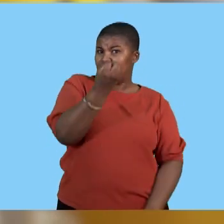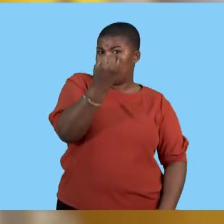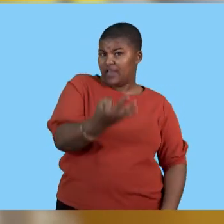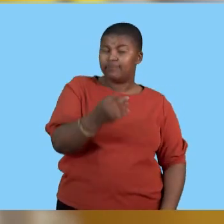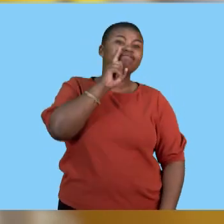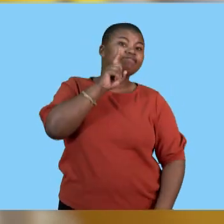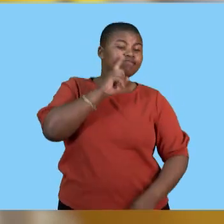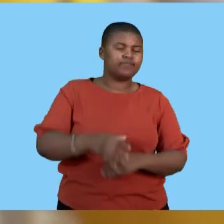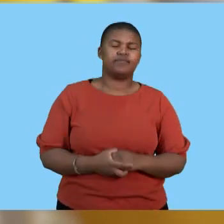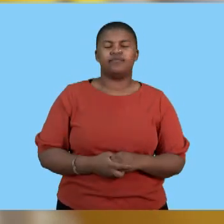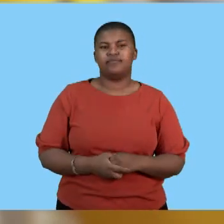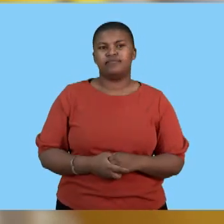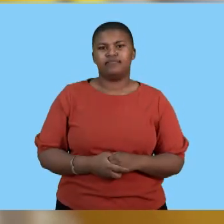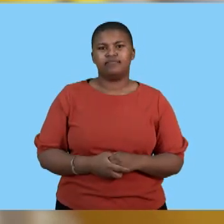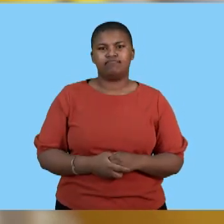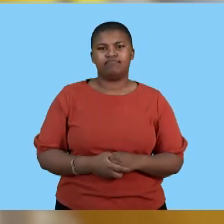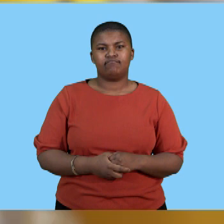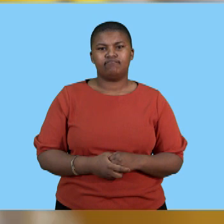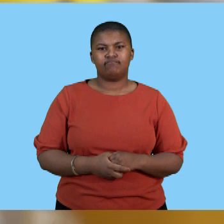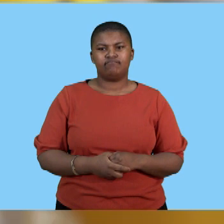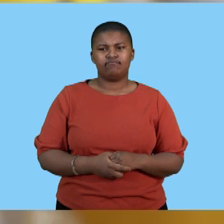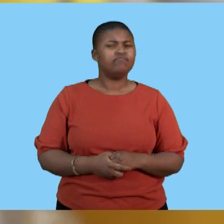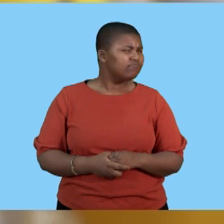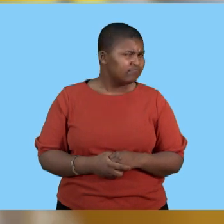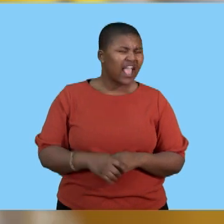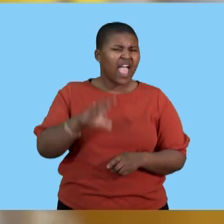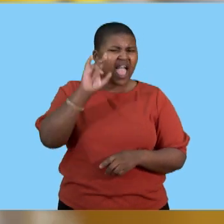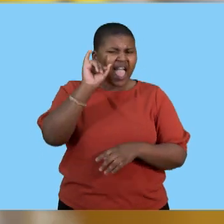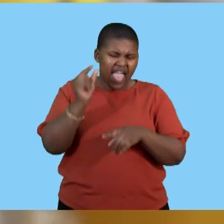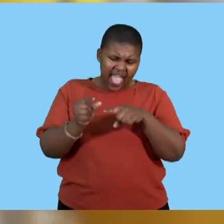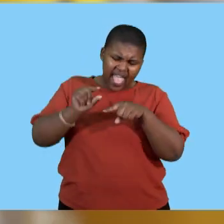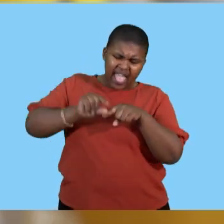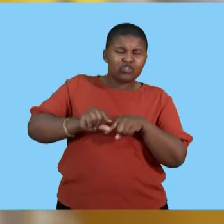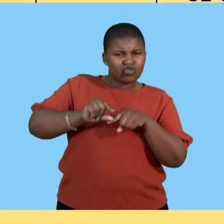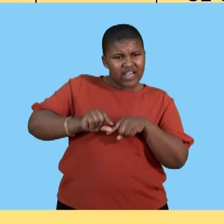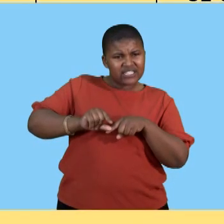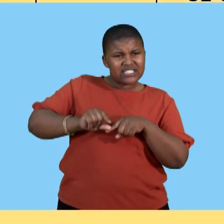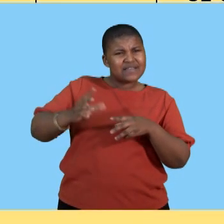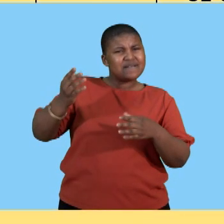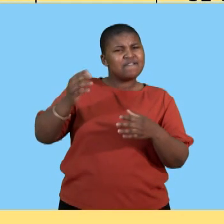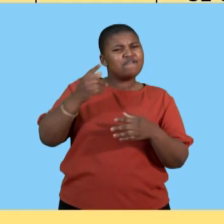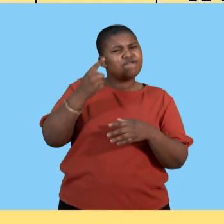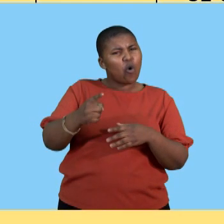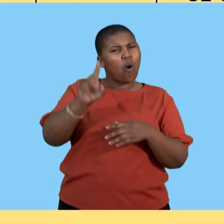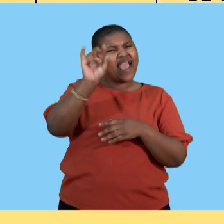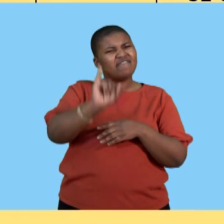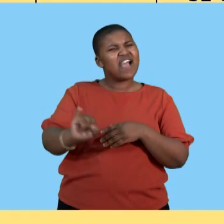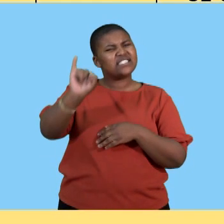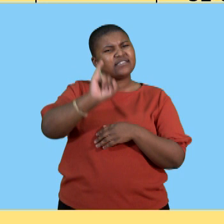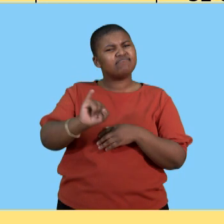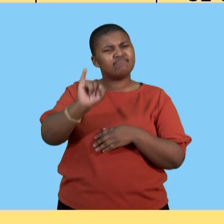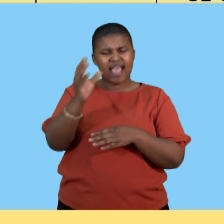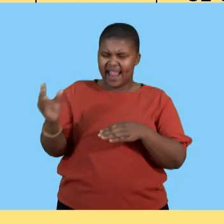Number 3, and it reads, provide for outstanding interest on investment. The first question that comes to